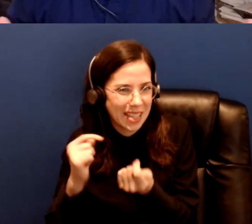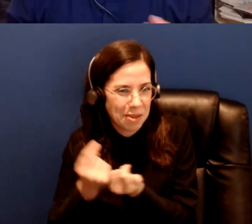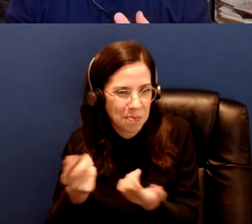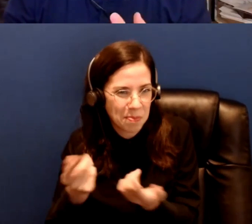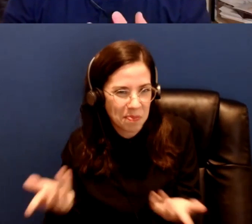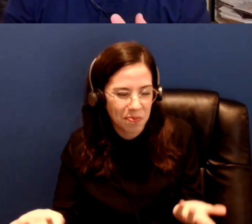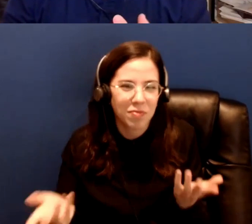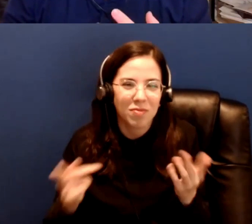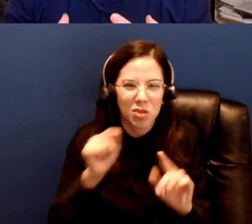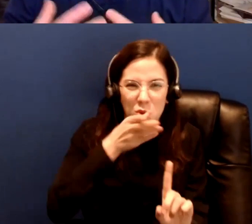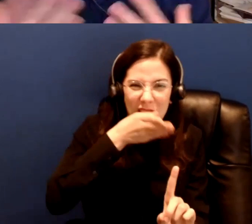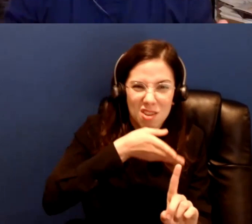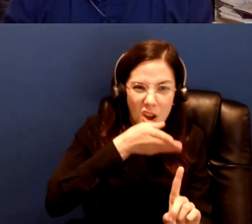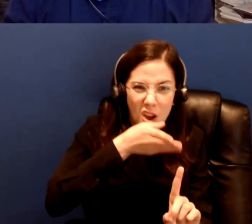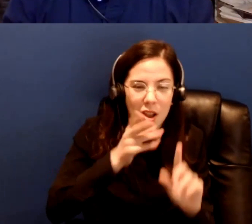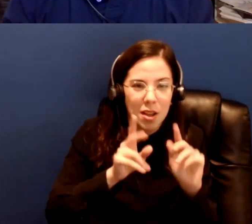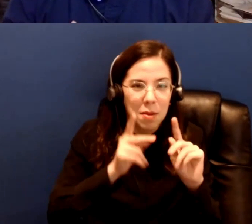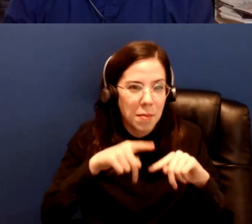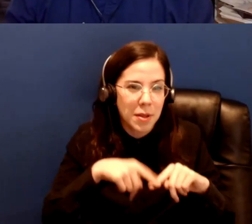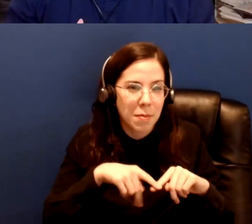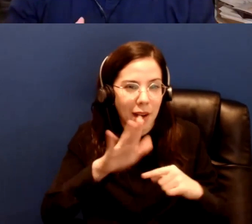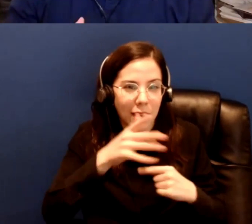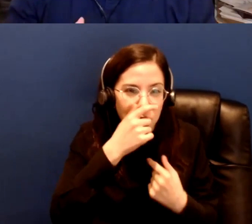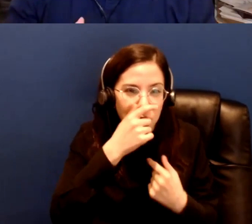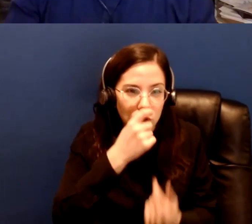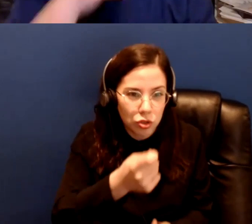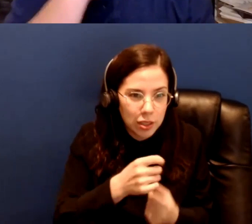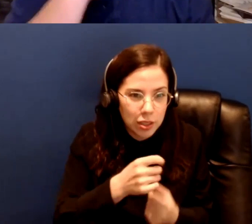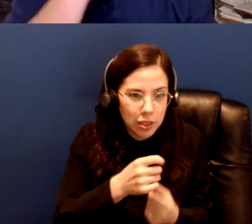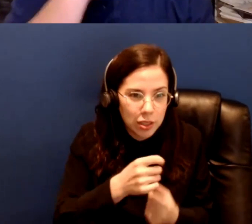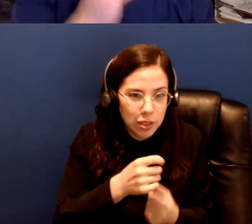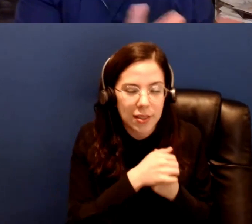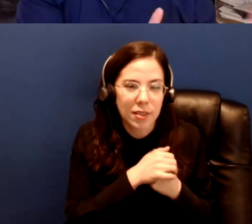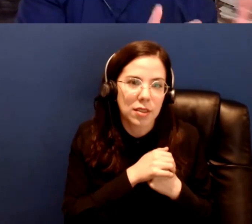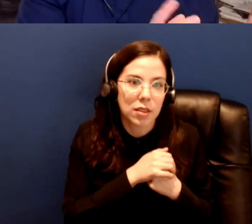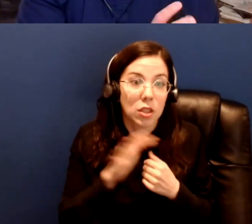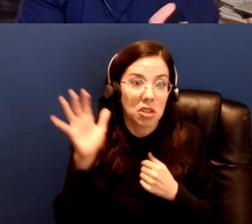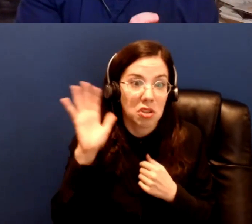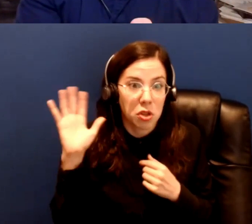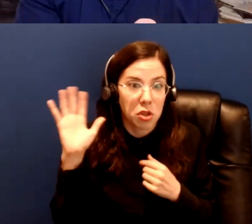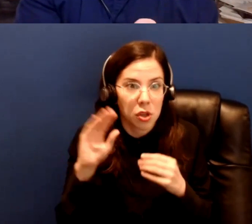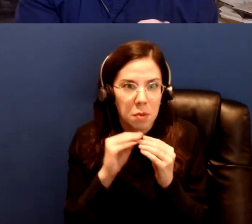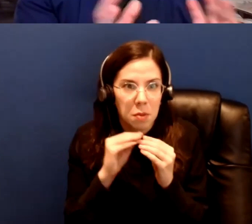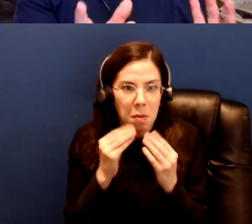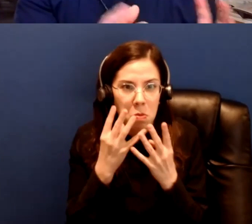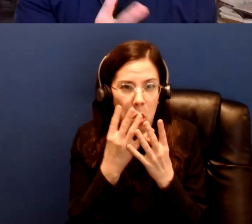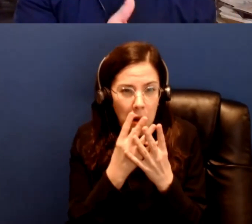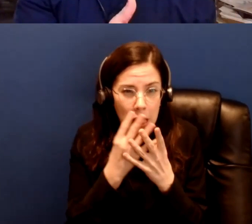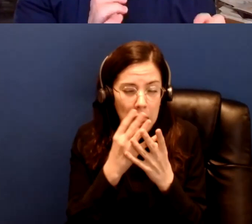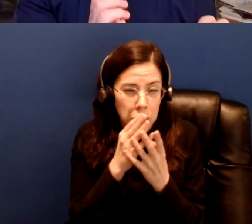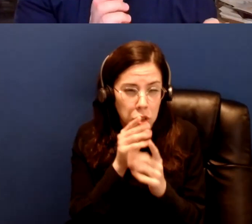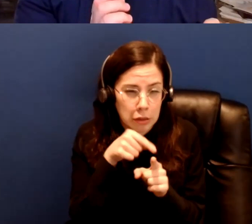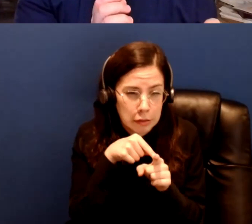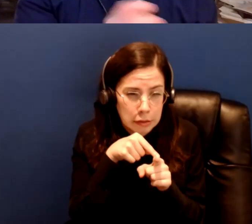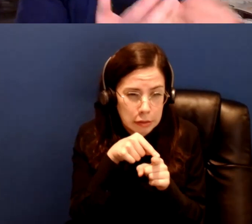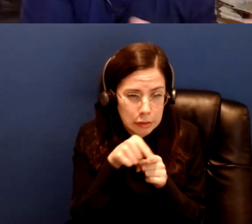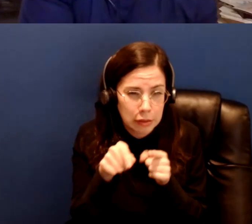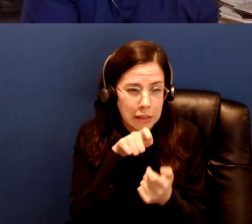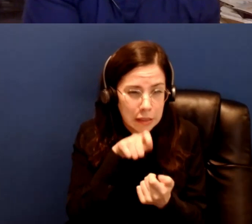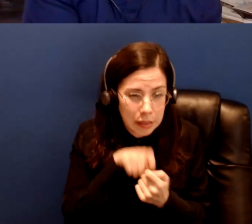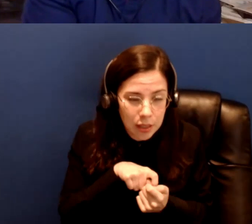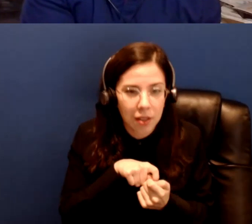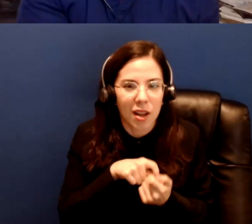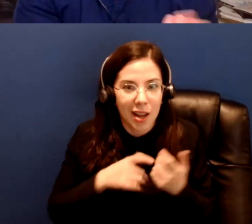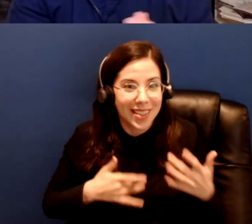of people based on their interests and things like that. A lot more granular, which was Oh, exciting and scary, and also,